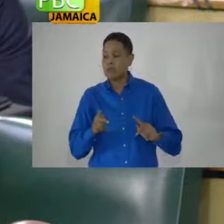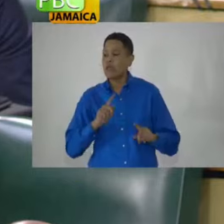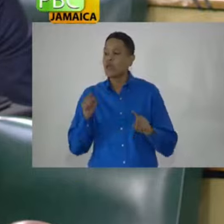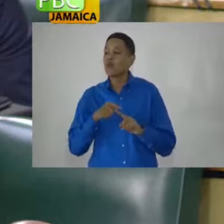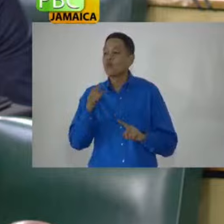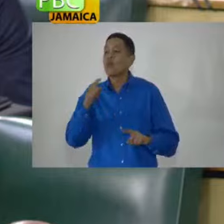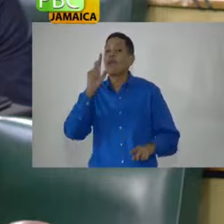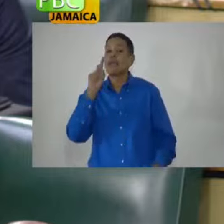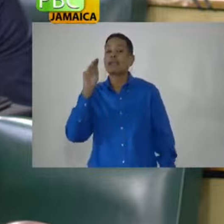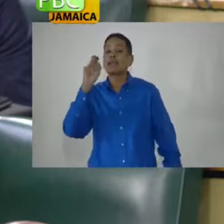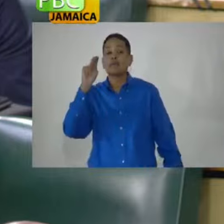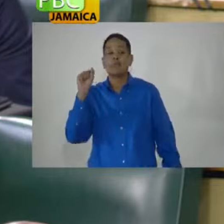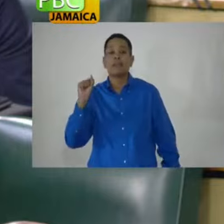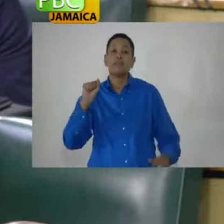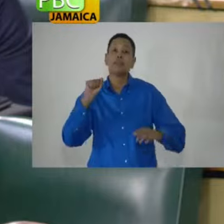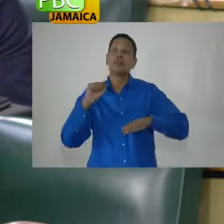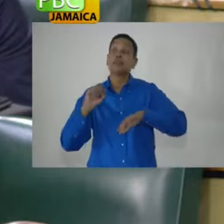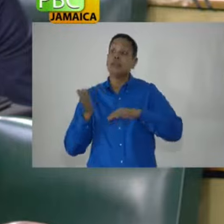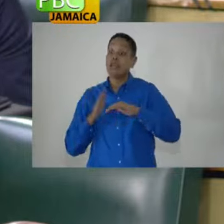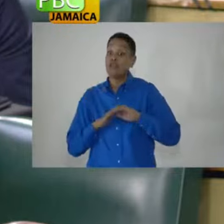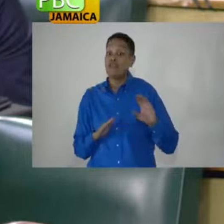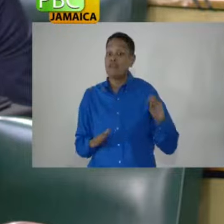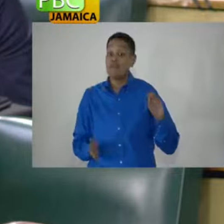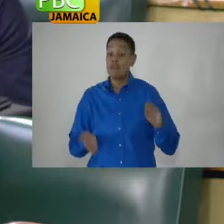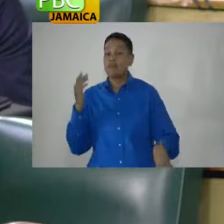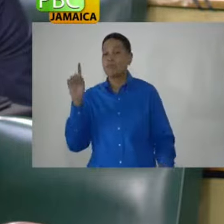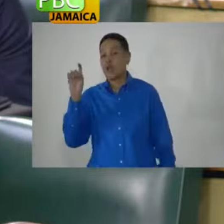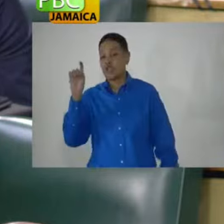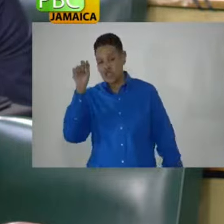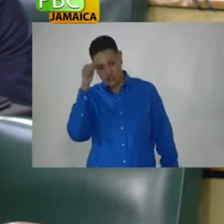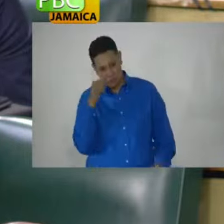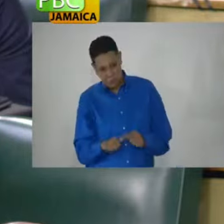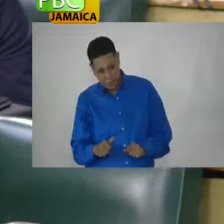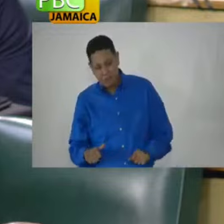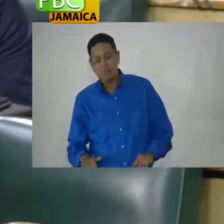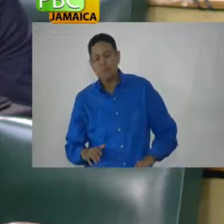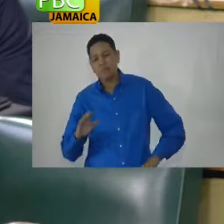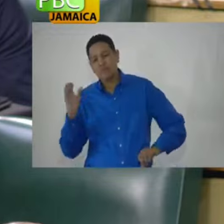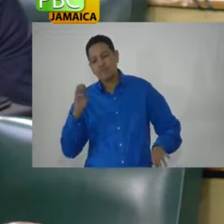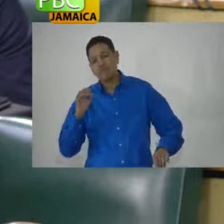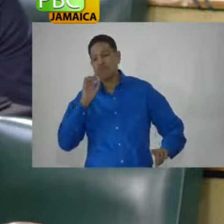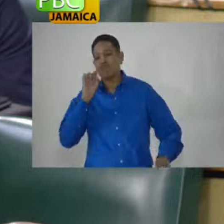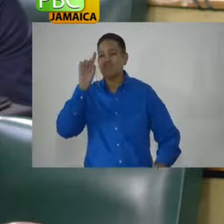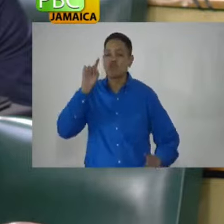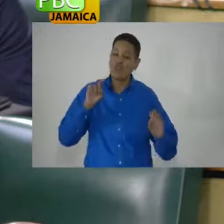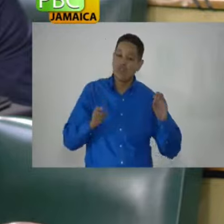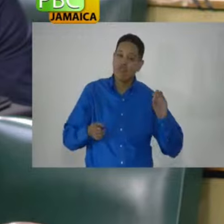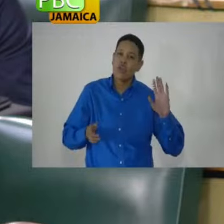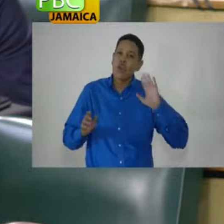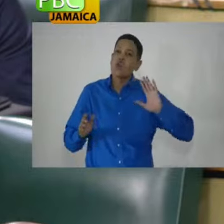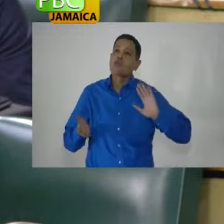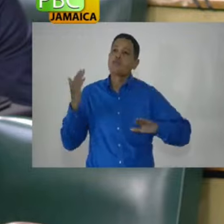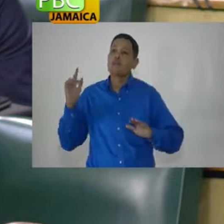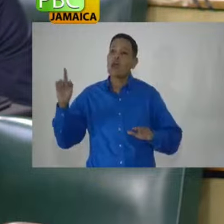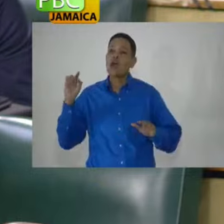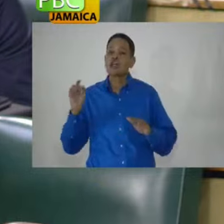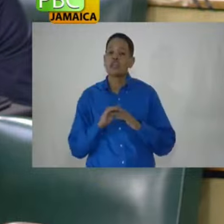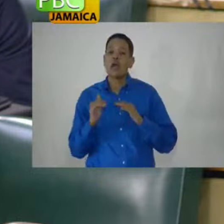de minimis threshold was increased from US $50 to US $100, it was